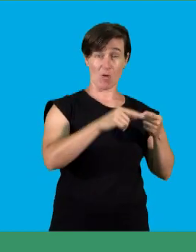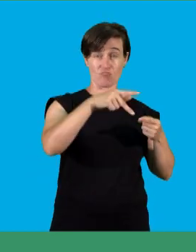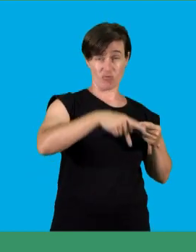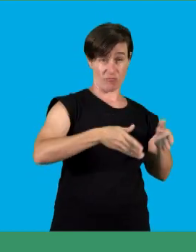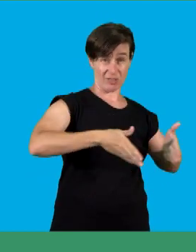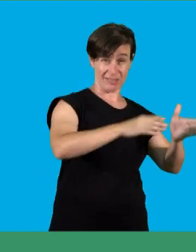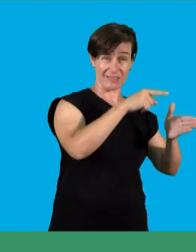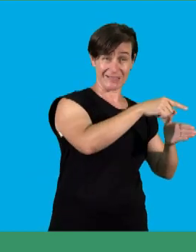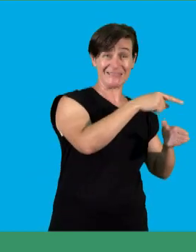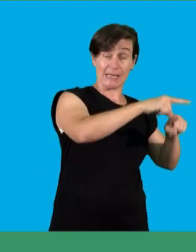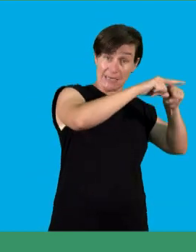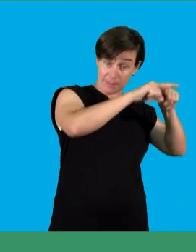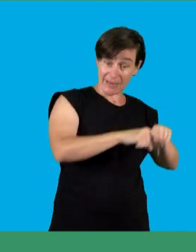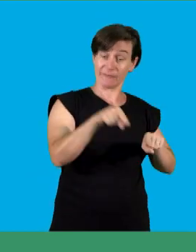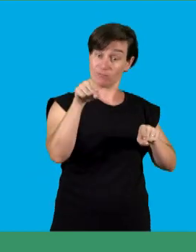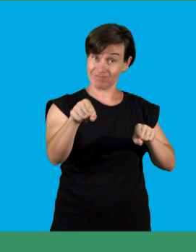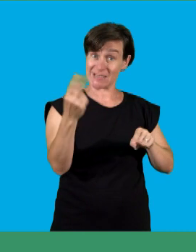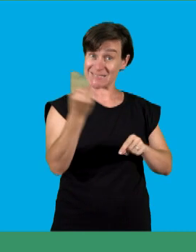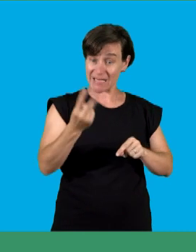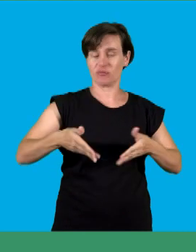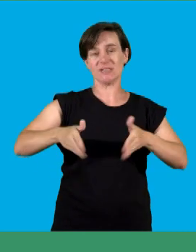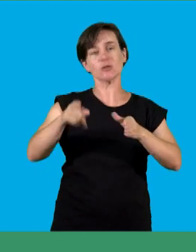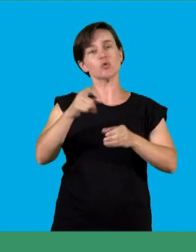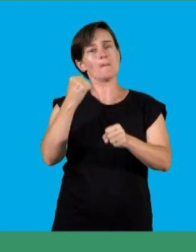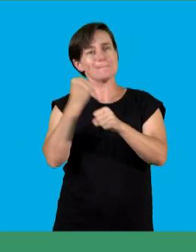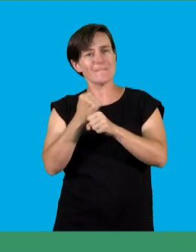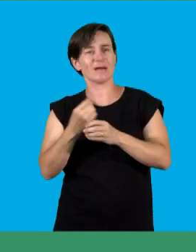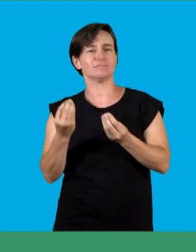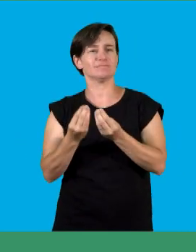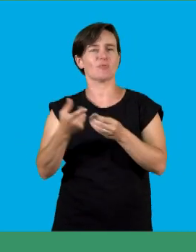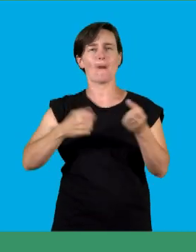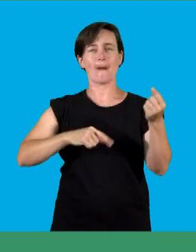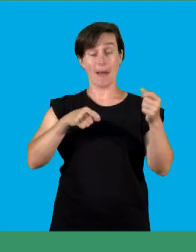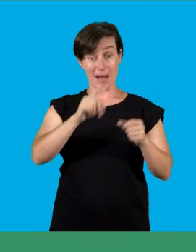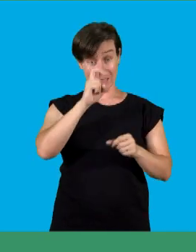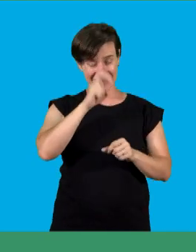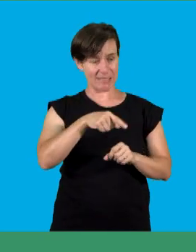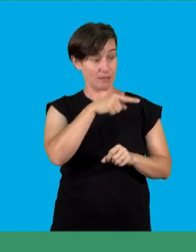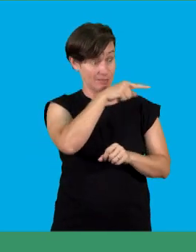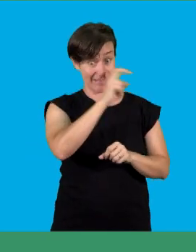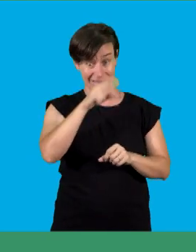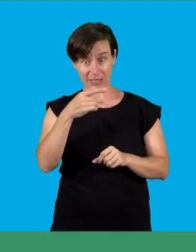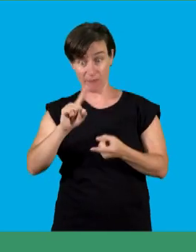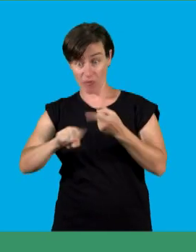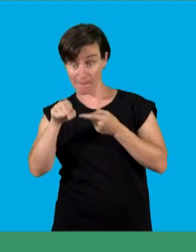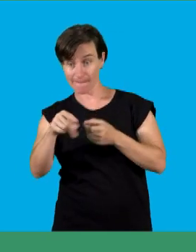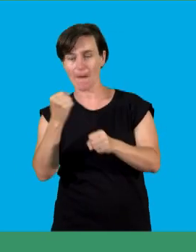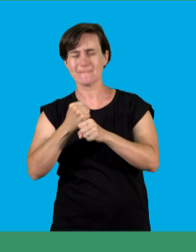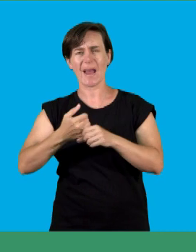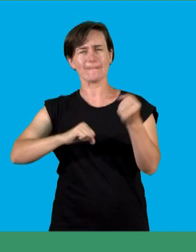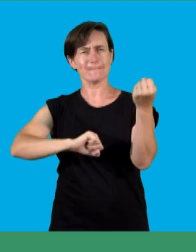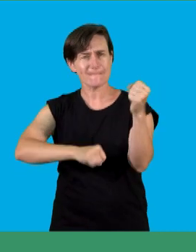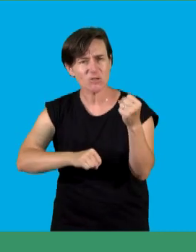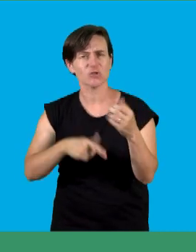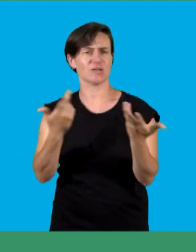the secondary sector for manufactured goods such as machinery and equipment. So obviously the machines, the tractor that you